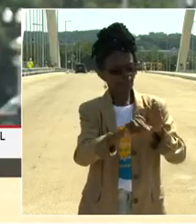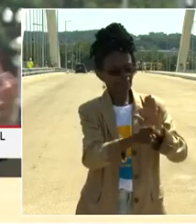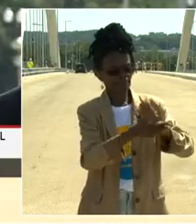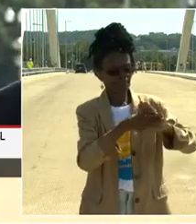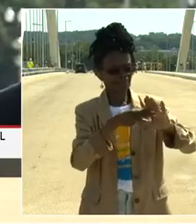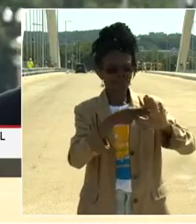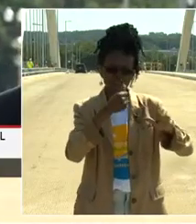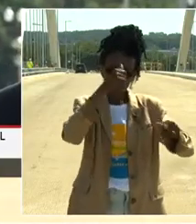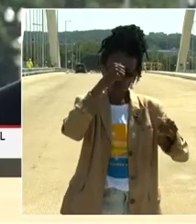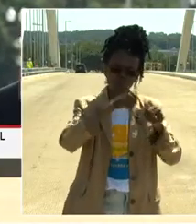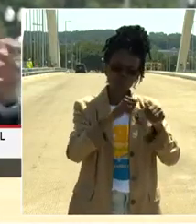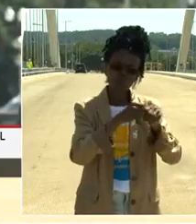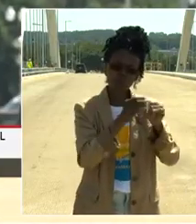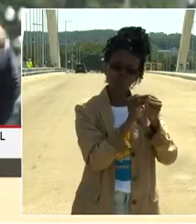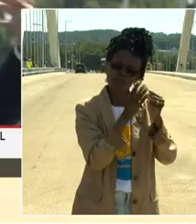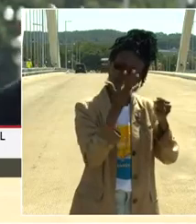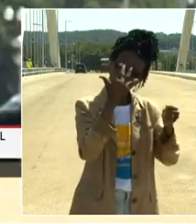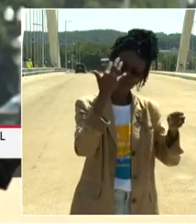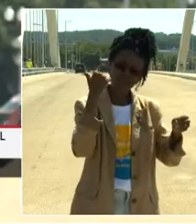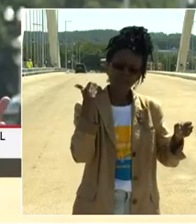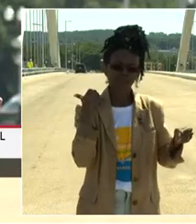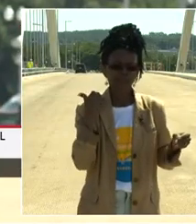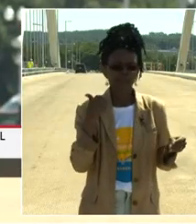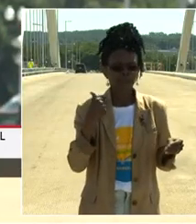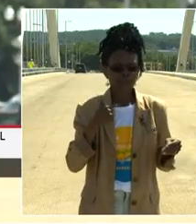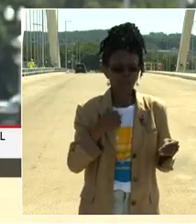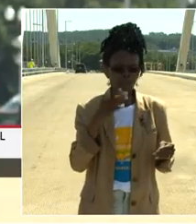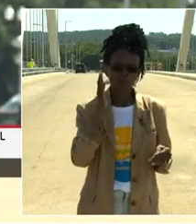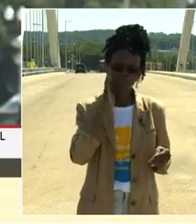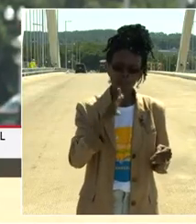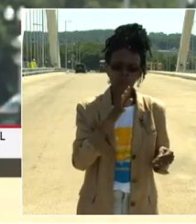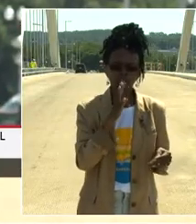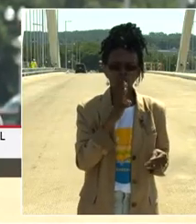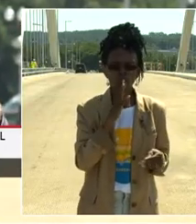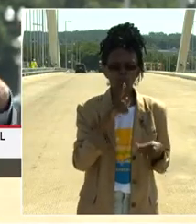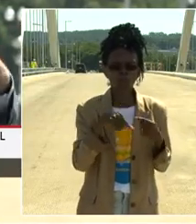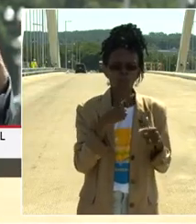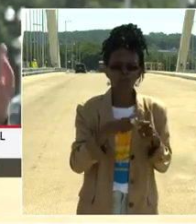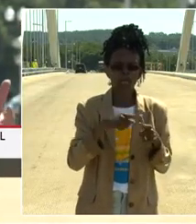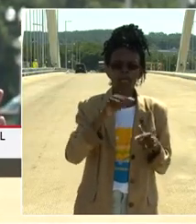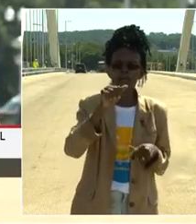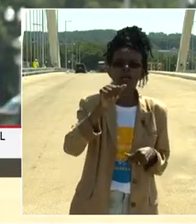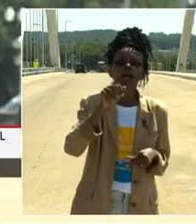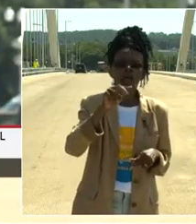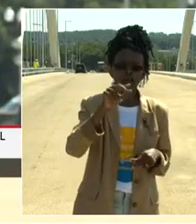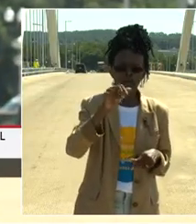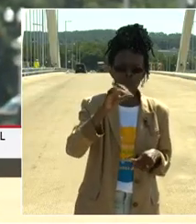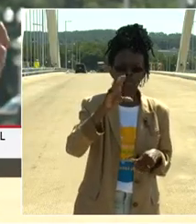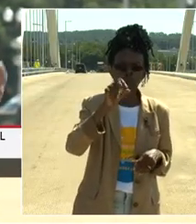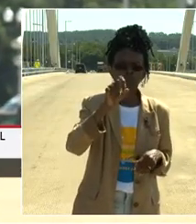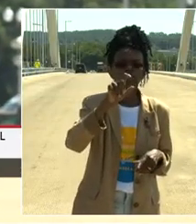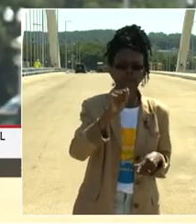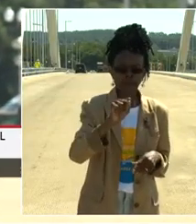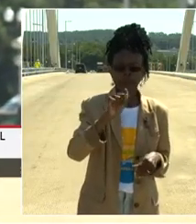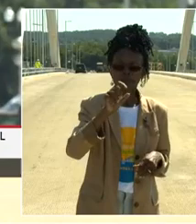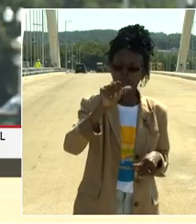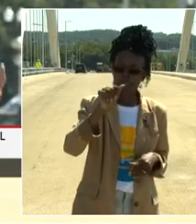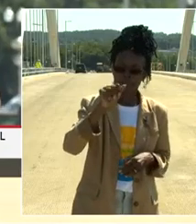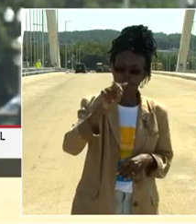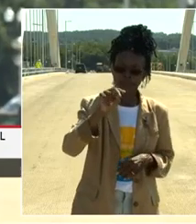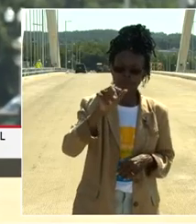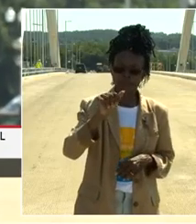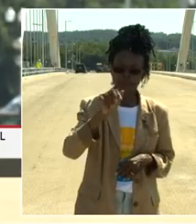great Anacostia River, the great bridge that spans the two, and I think it will be truly inspiring as we all work toward